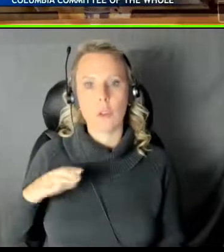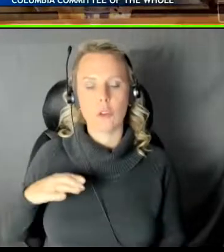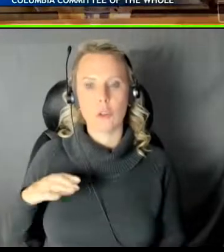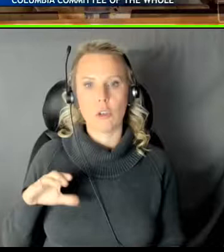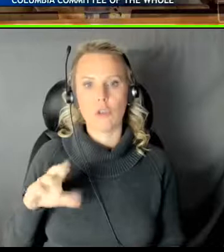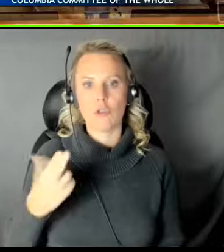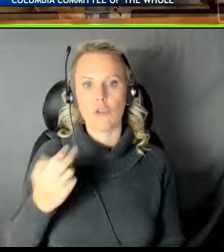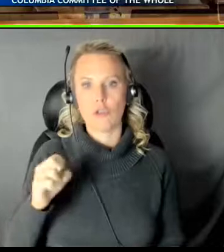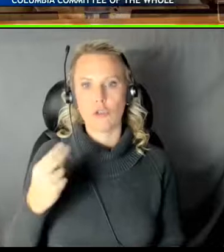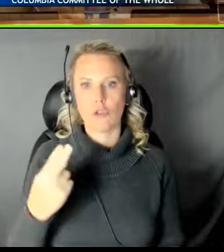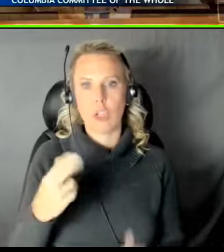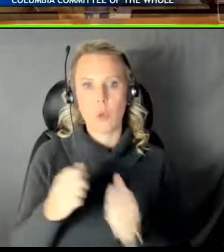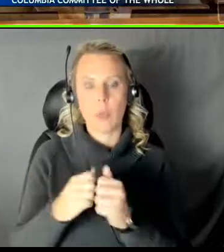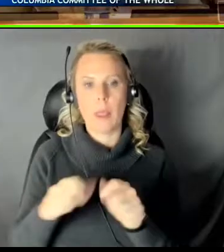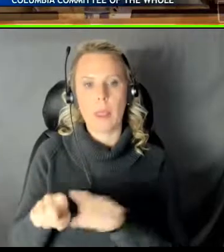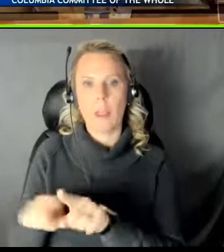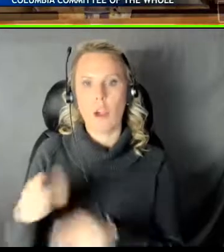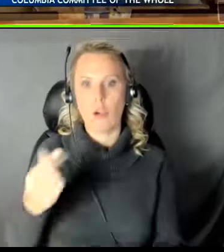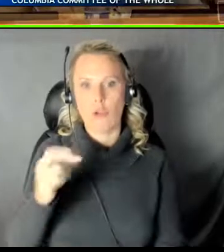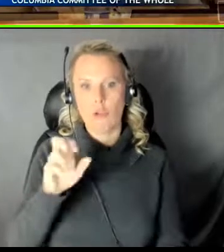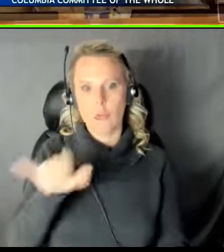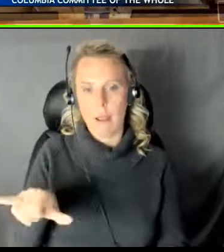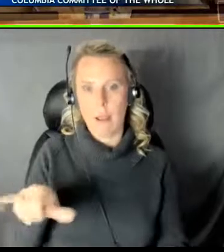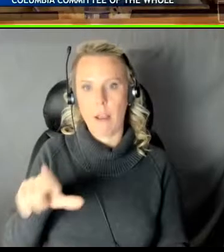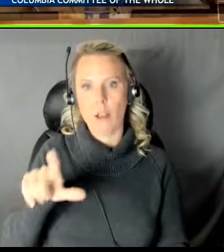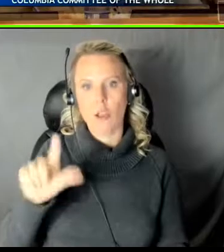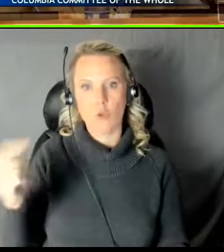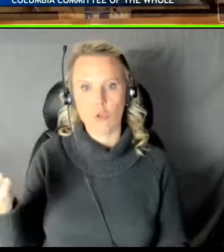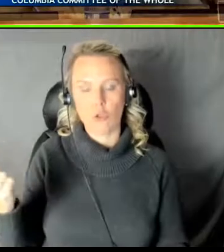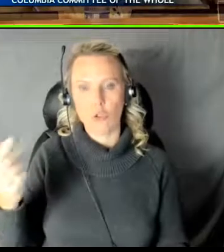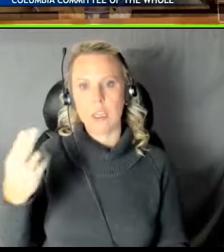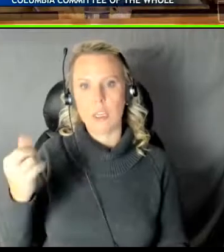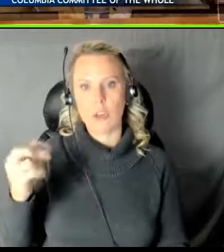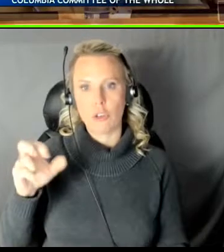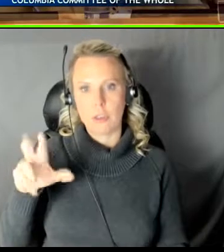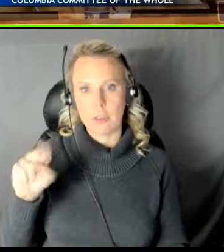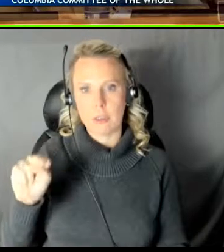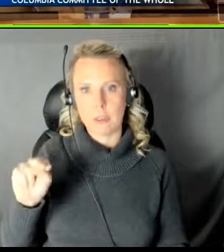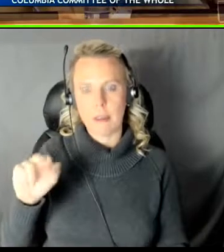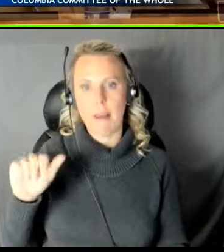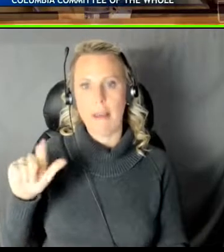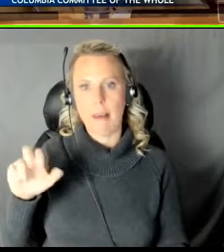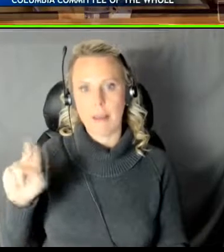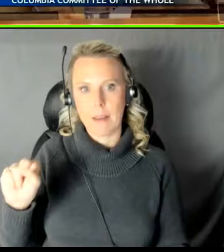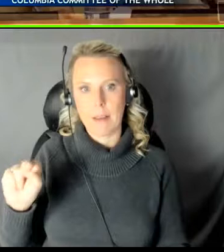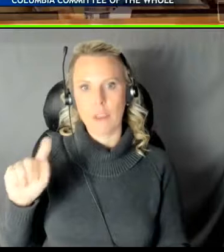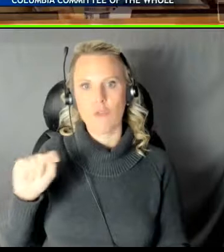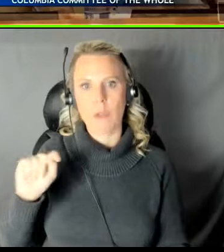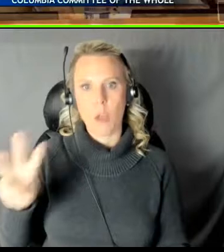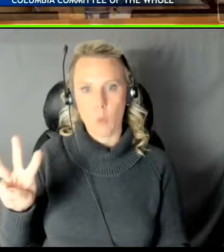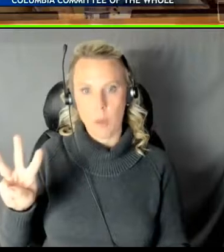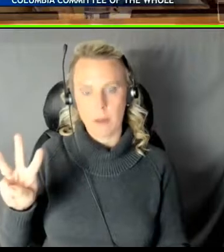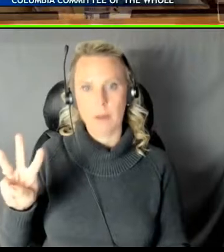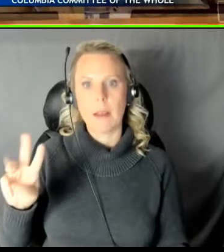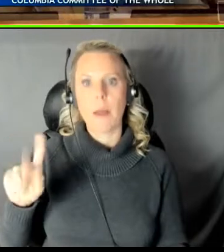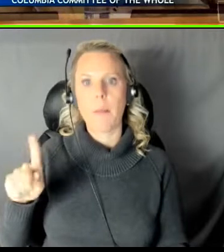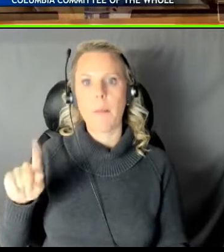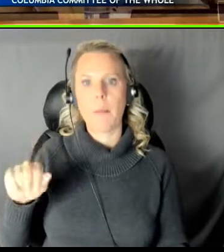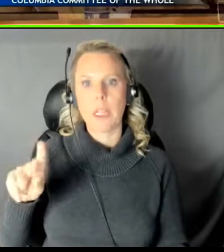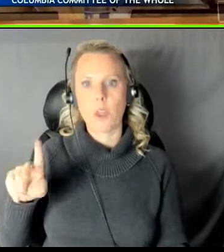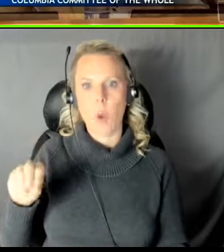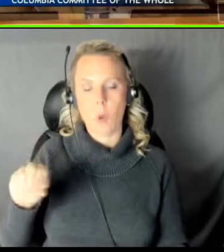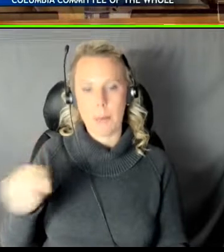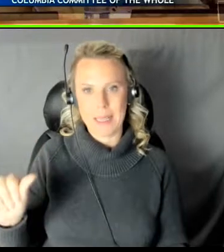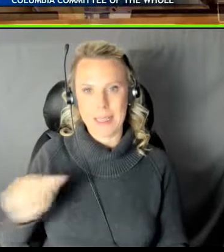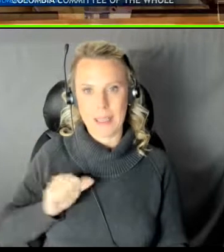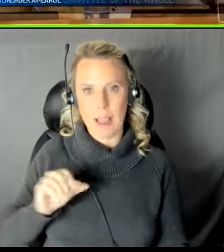Shea, along with Councilmembers Gray, Lewis, George, Henderson, Allen, Trayon White, Pinto, and myself